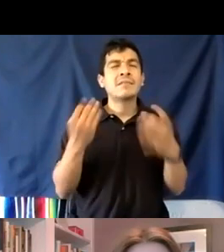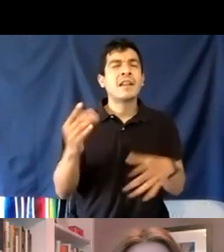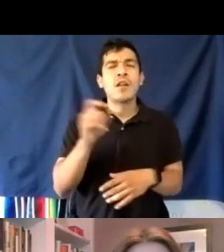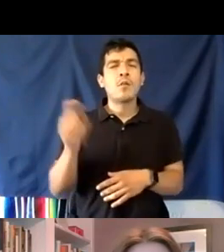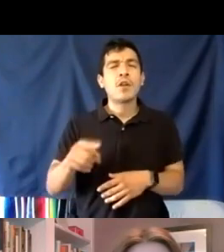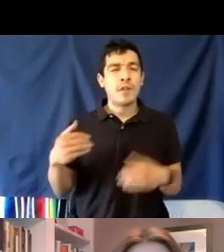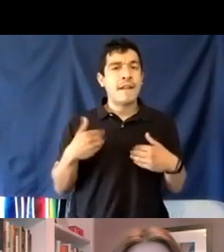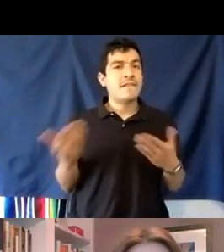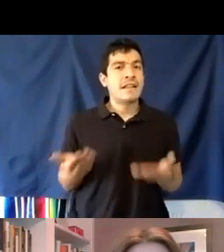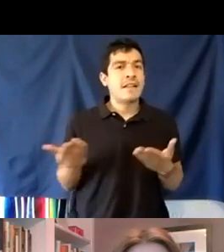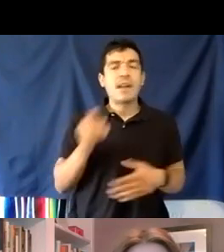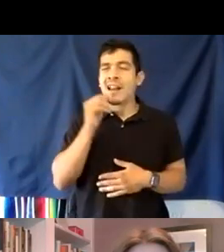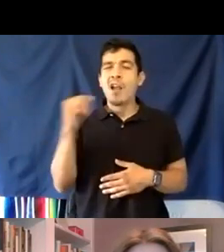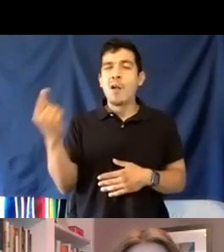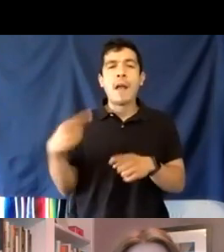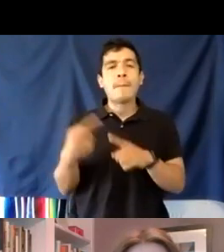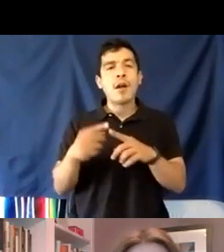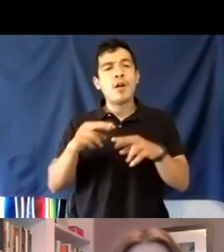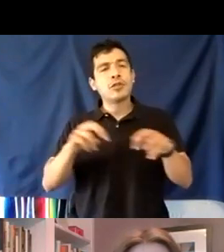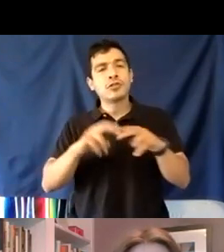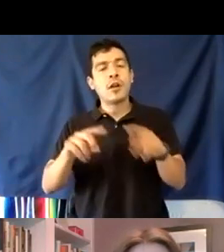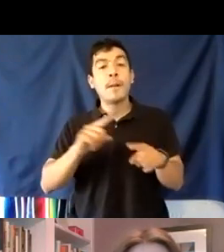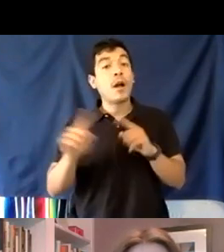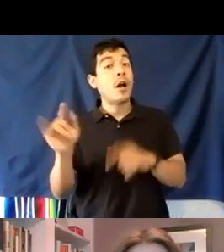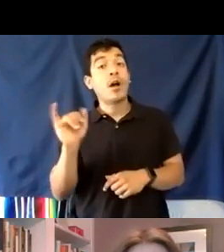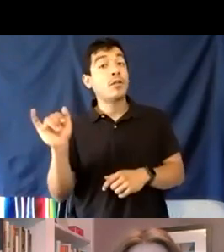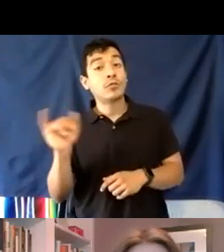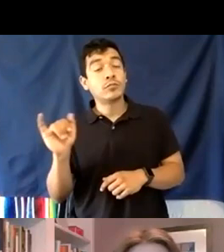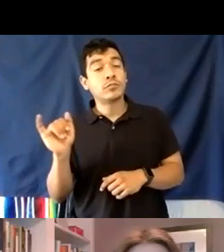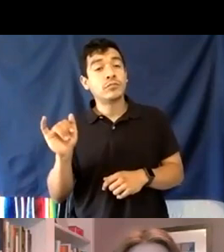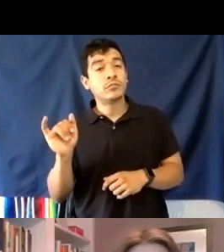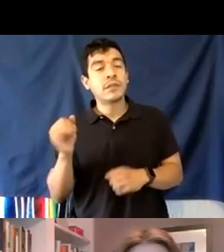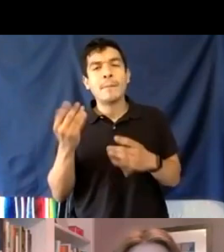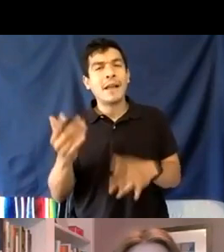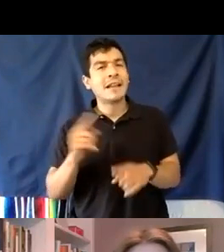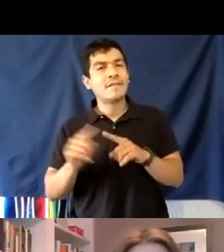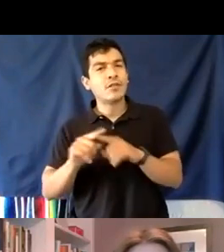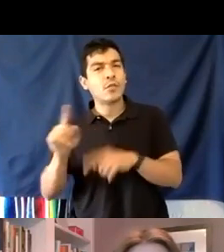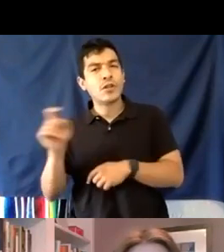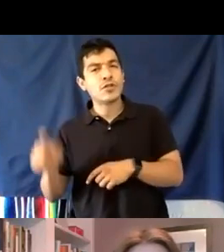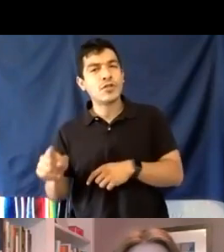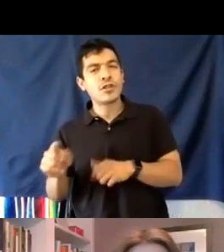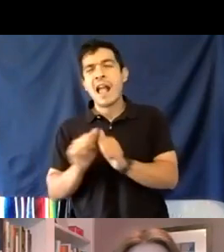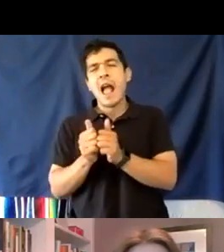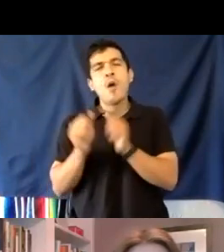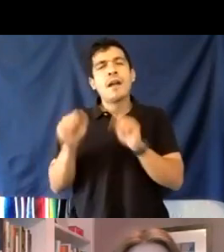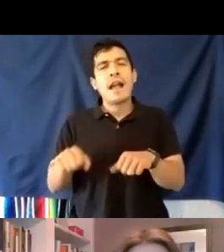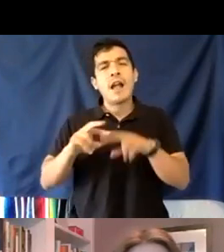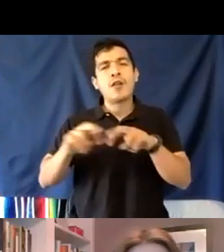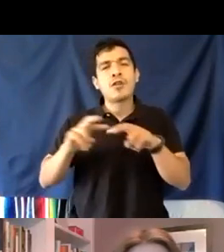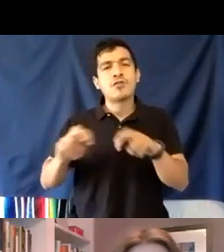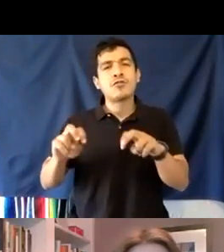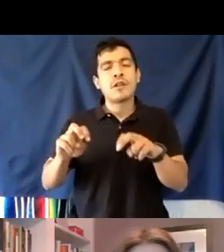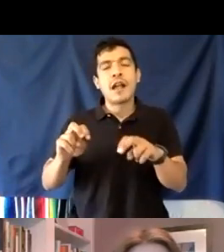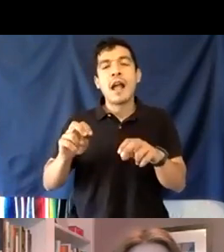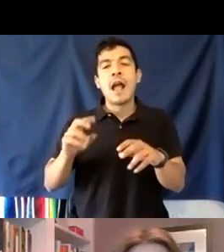research needs to be done to address the challenges that we face, but, you know, many other questions. You know, how can research be a form of